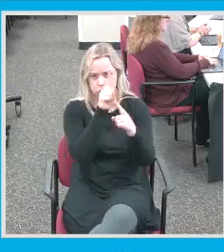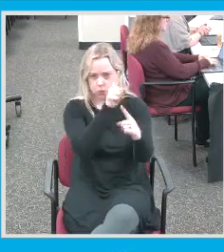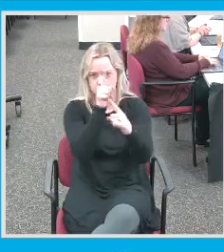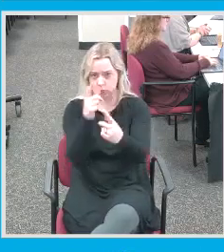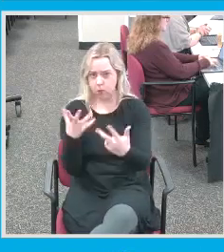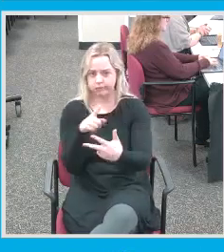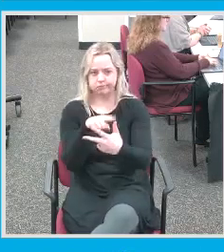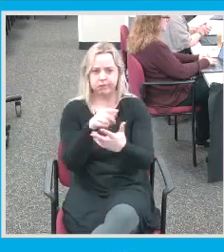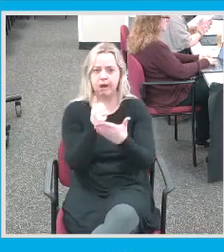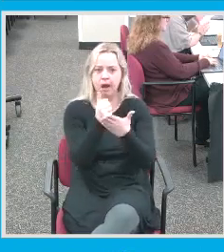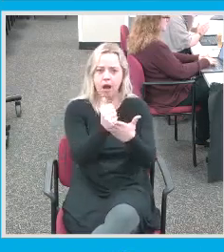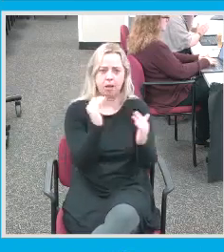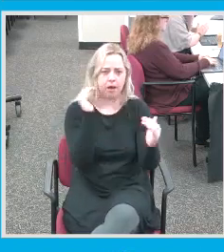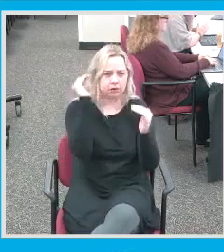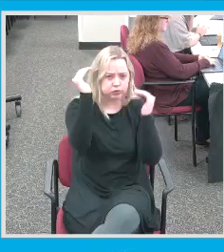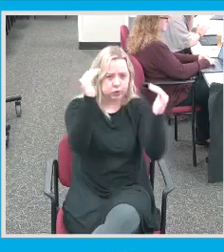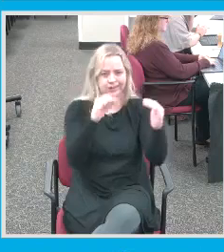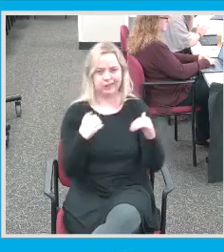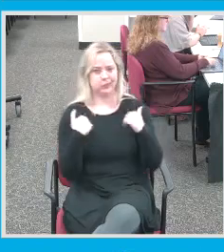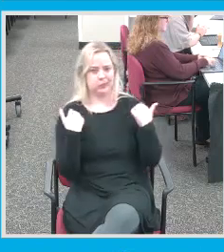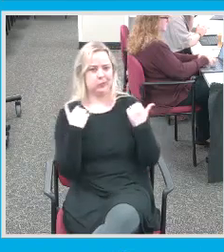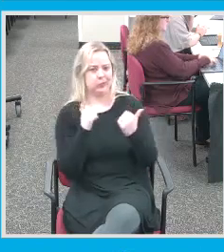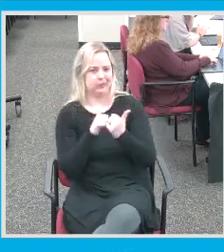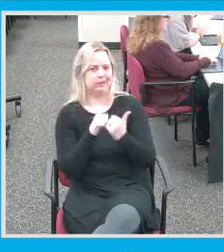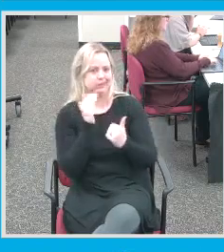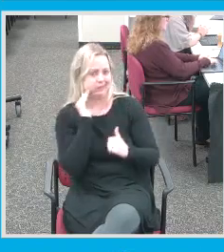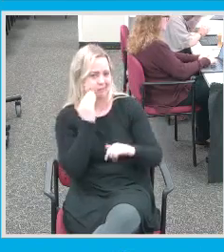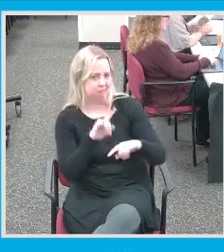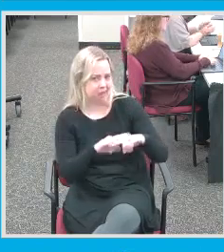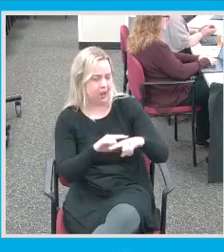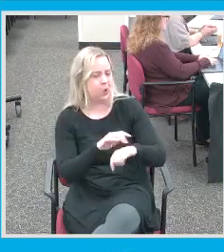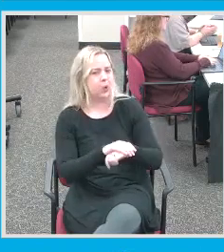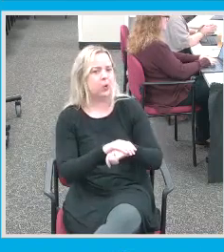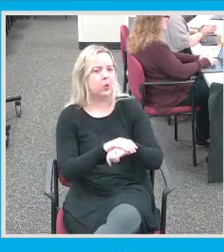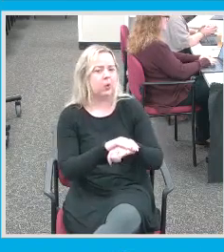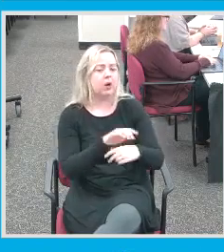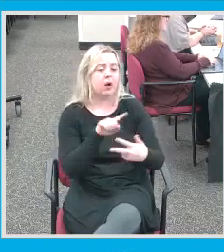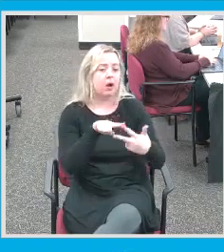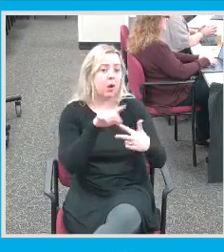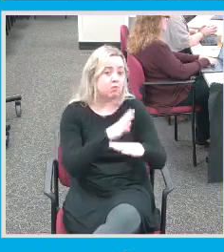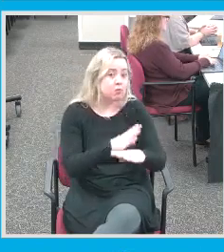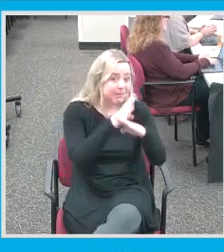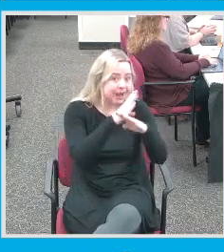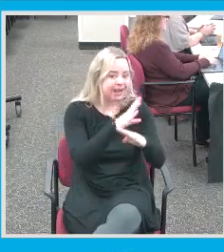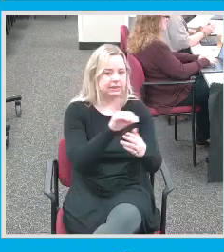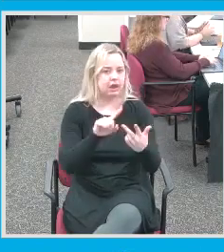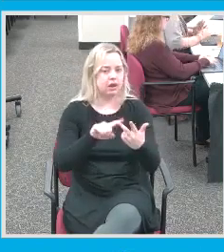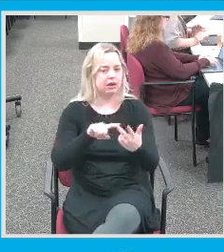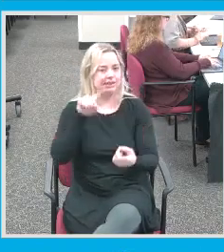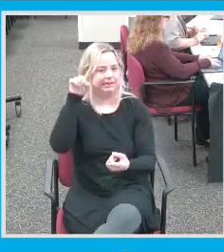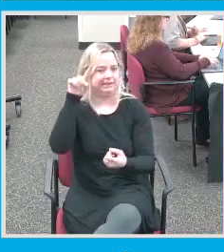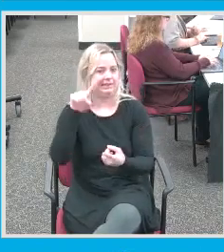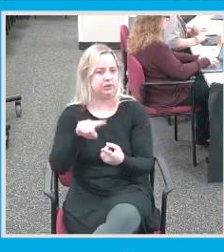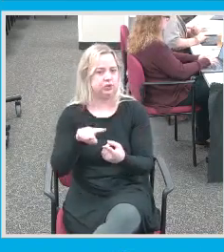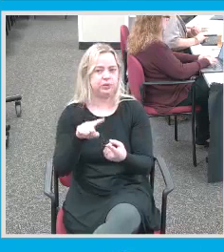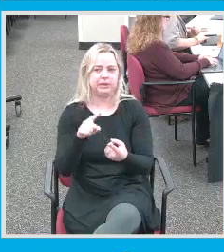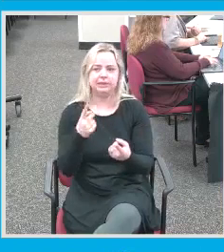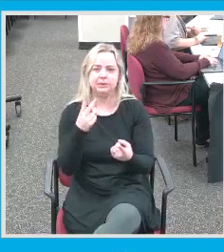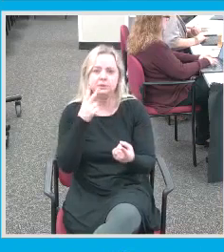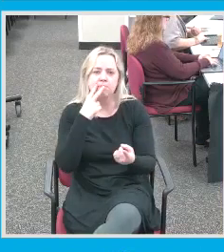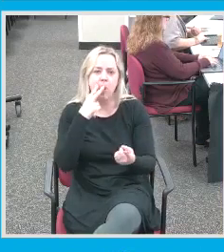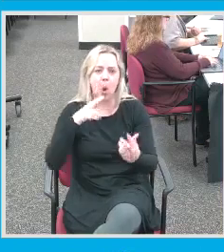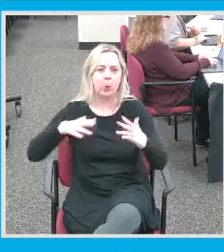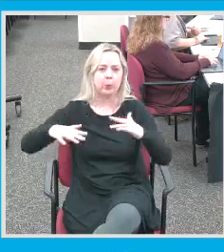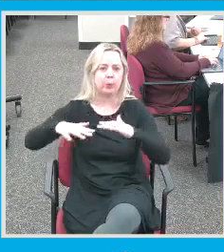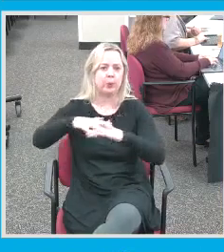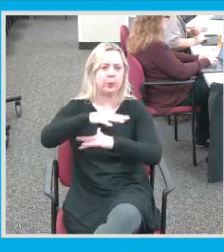help adults and youth quit tobacco, prevent youth from starting tobacco, and then decrease secondhand smoke exposure. And we work on a number of different strategies